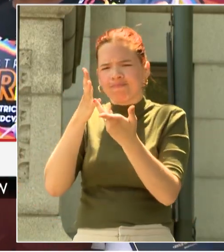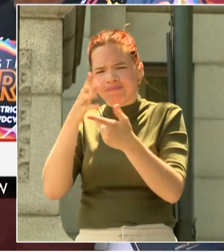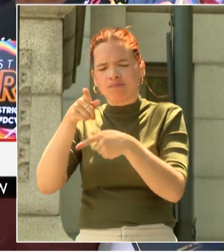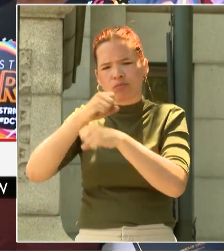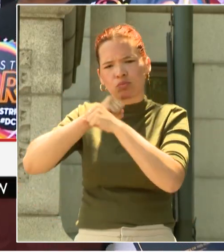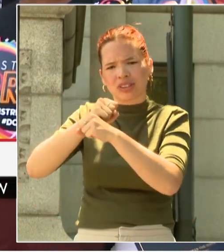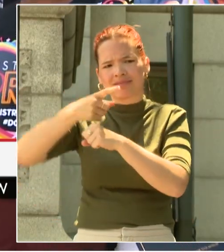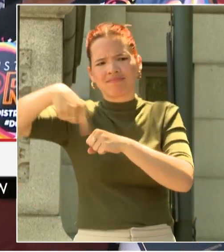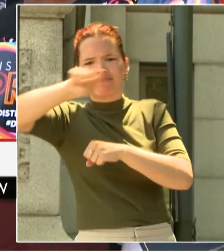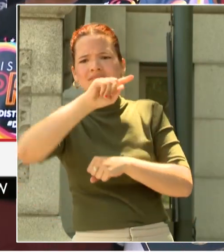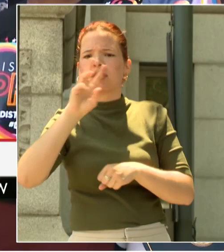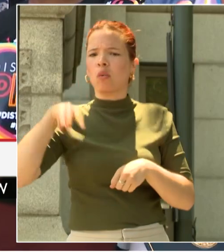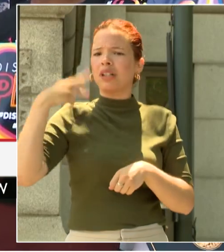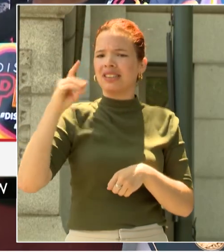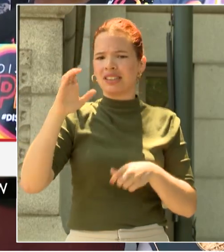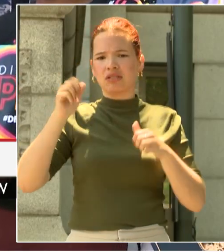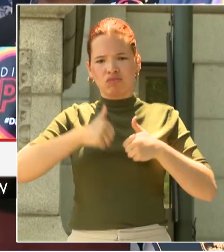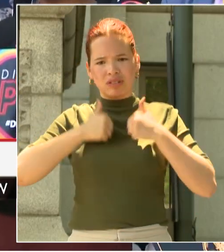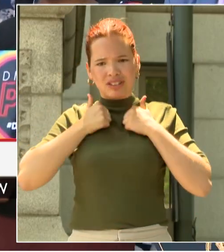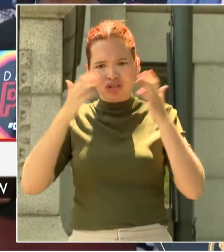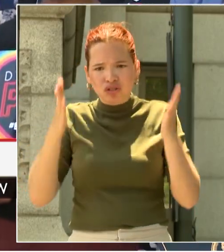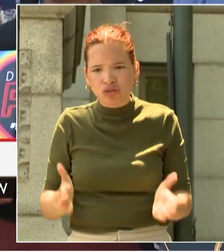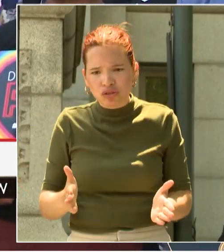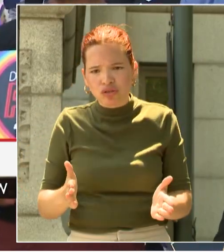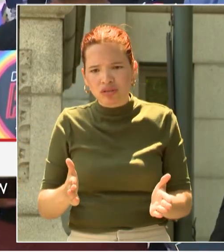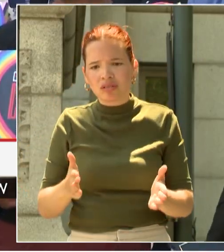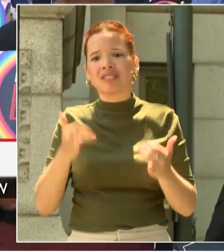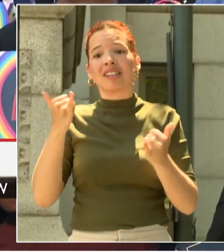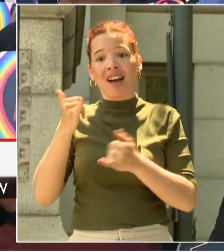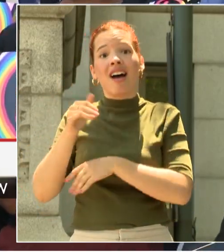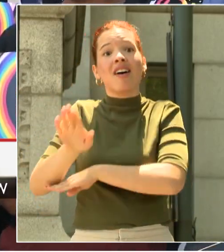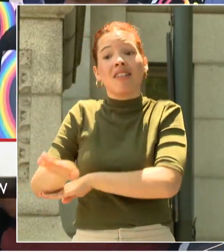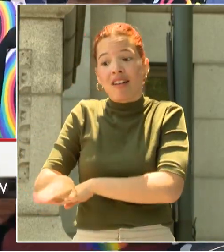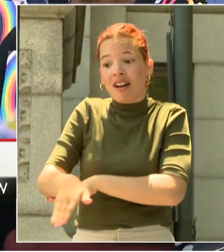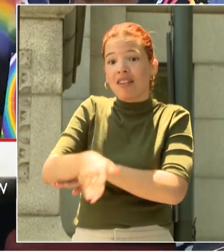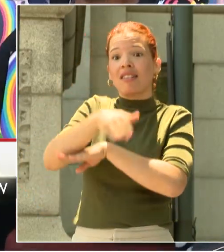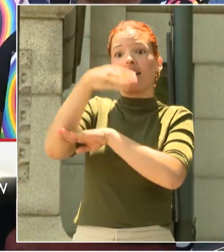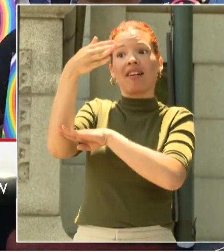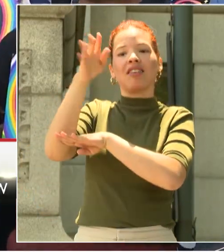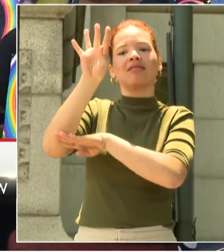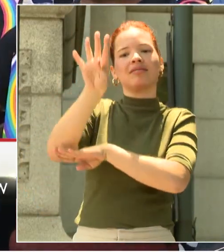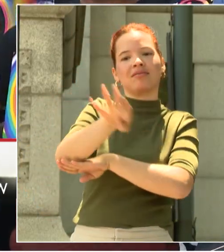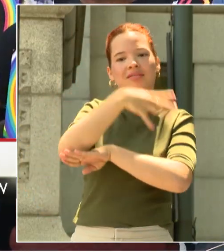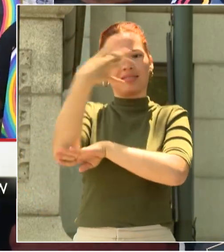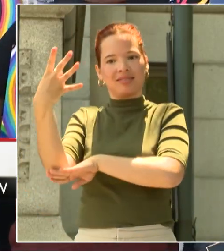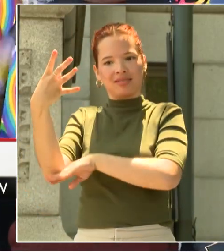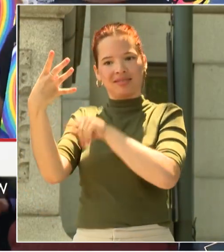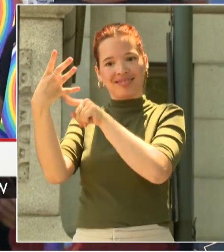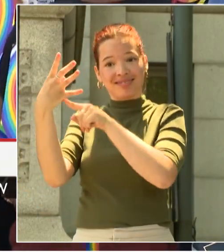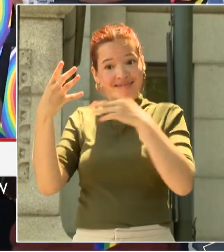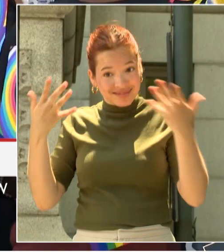today we're going to raise the flag. That's important, right?